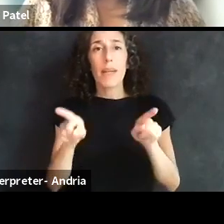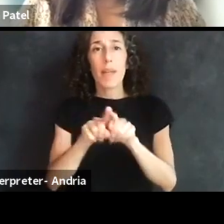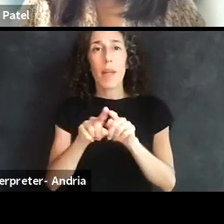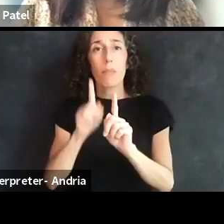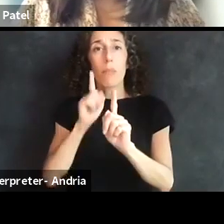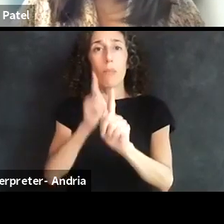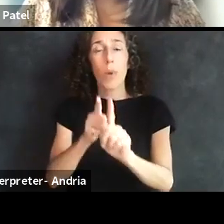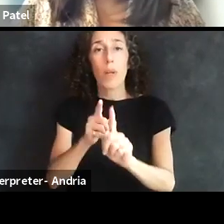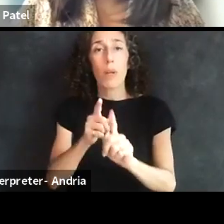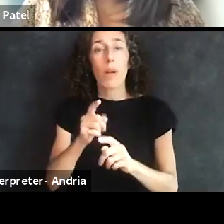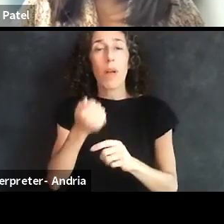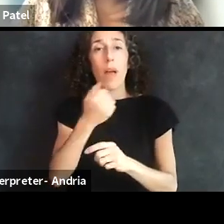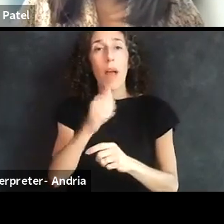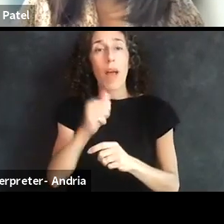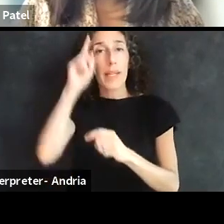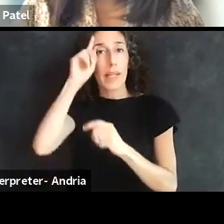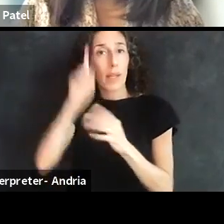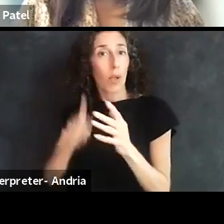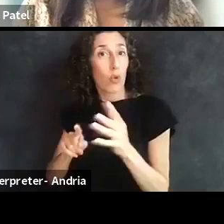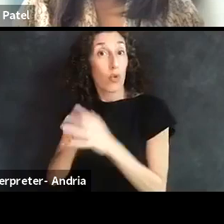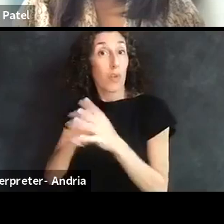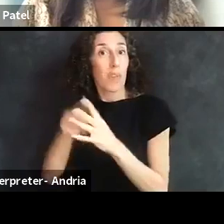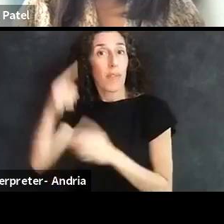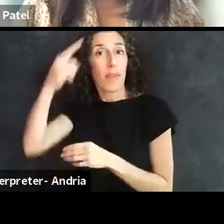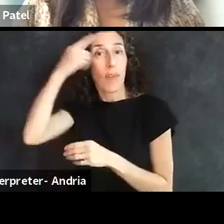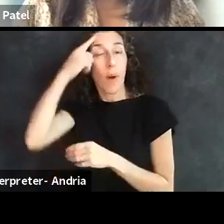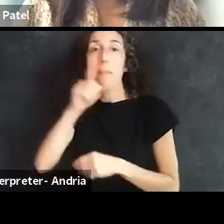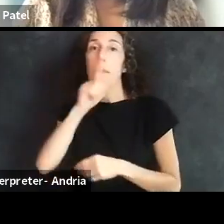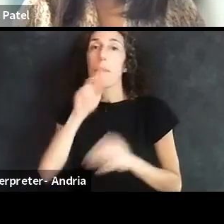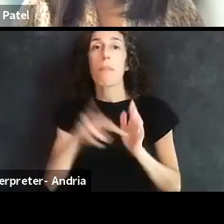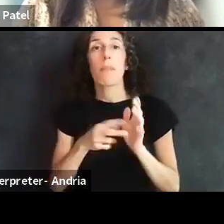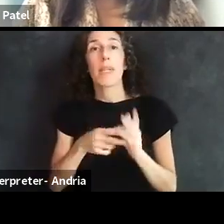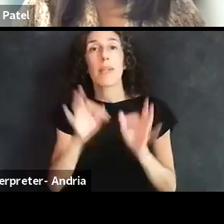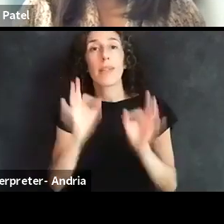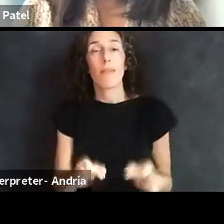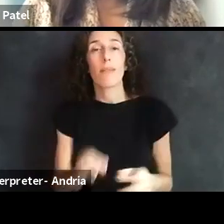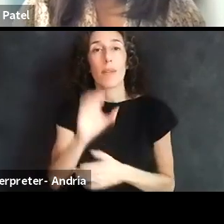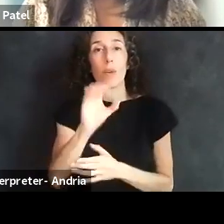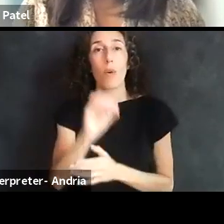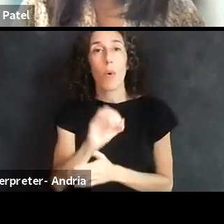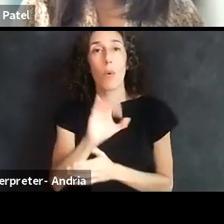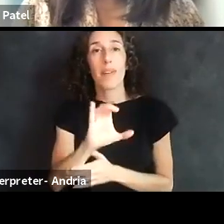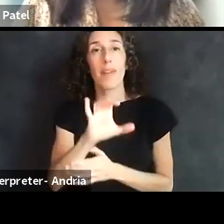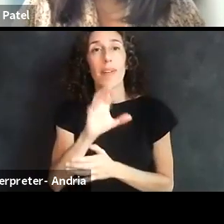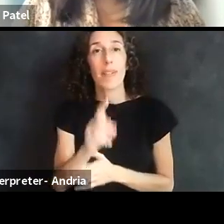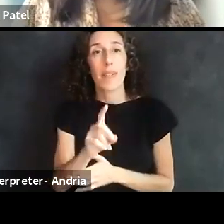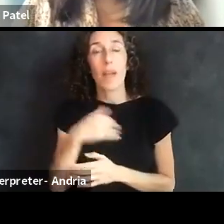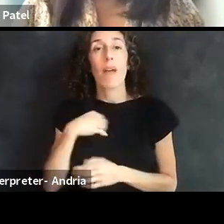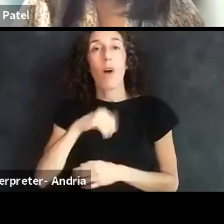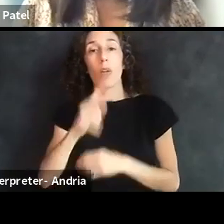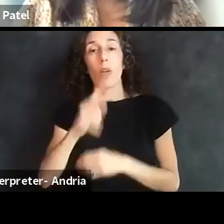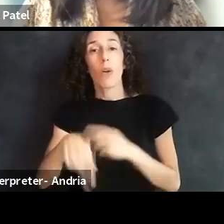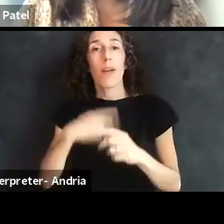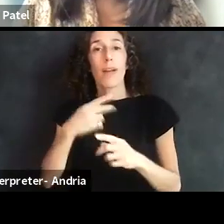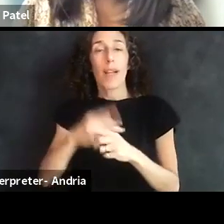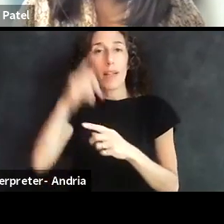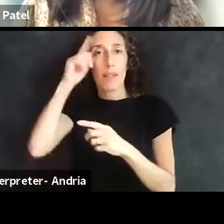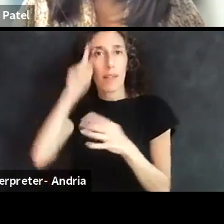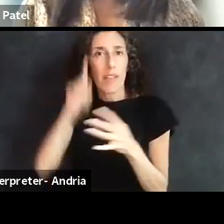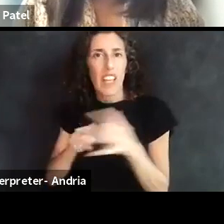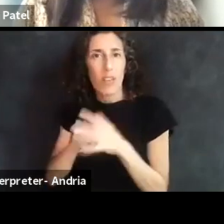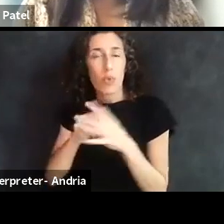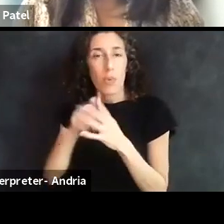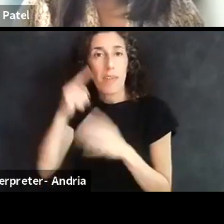OCD, because there are other disorders that have intrusive thoughts, right? Like depression can have ruminations, right?